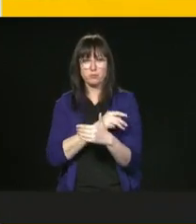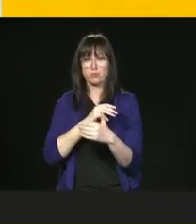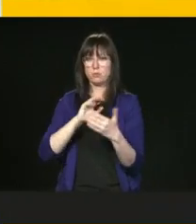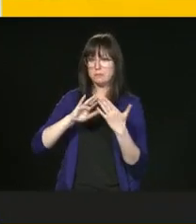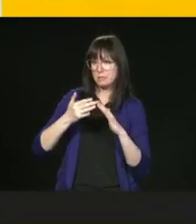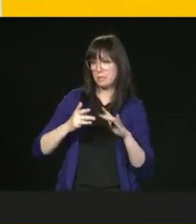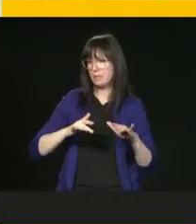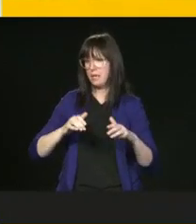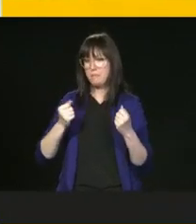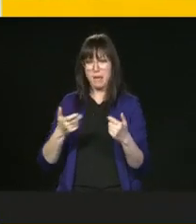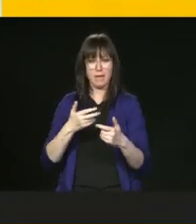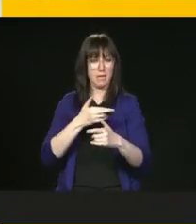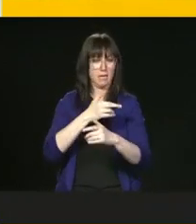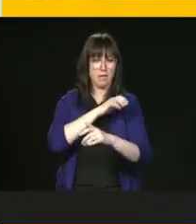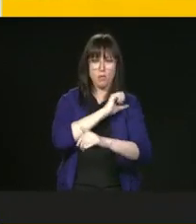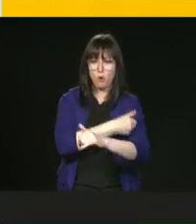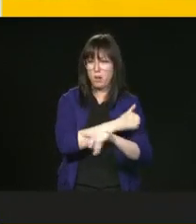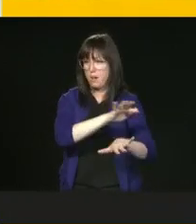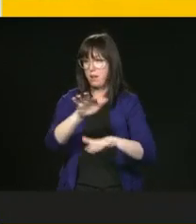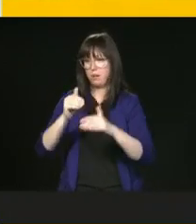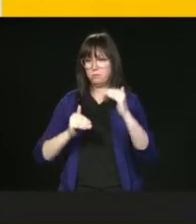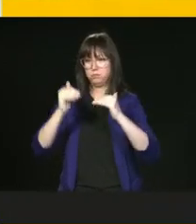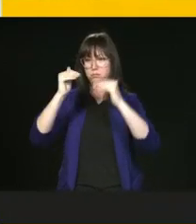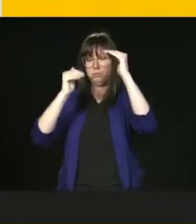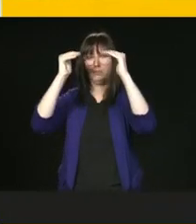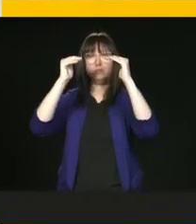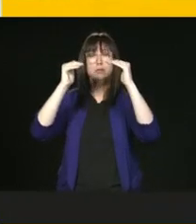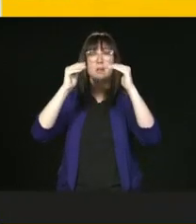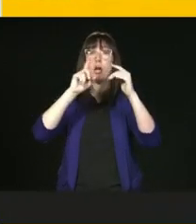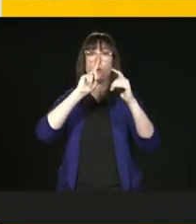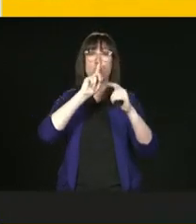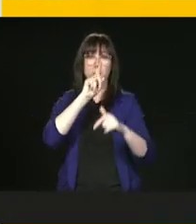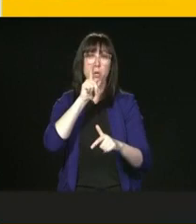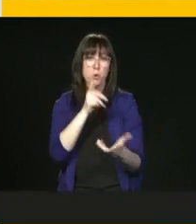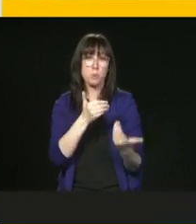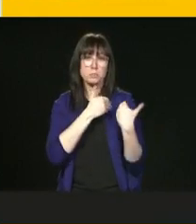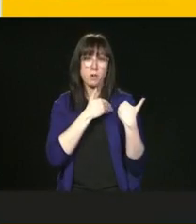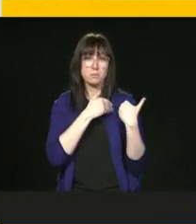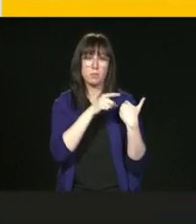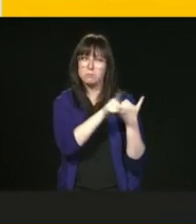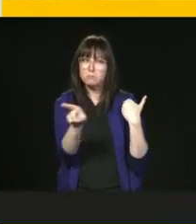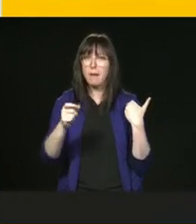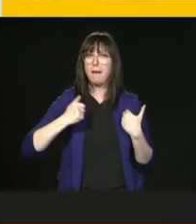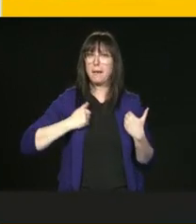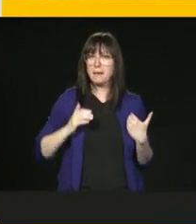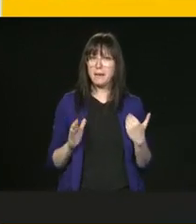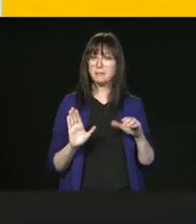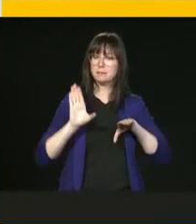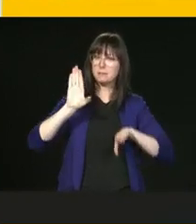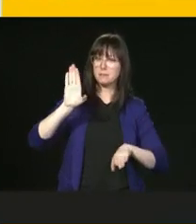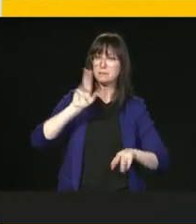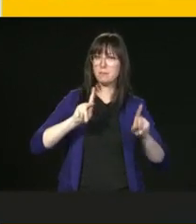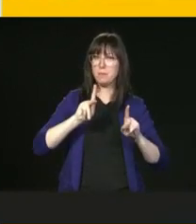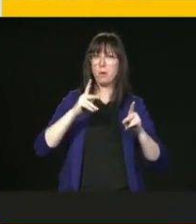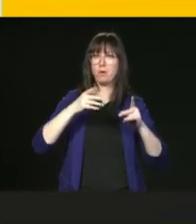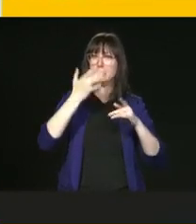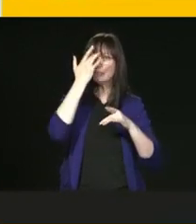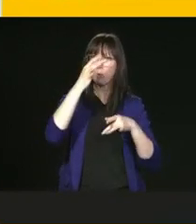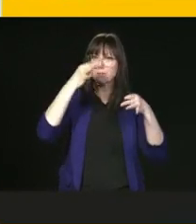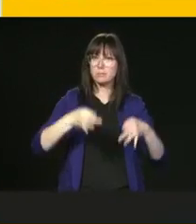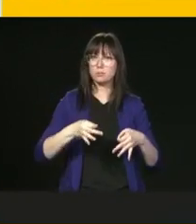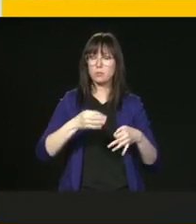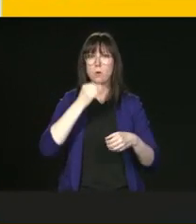powers, fundamentally it comes down to citizens making smarter choices, choosing to stay home, choosing